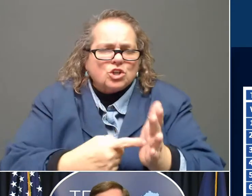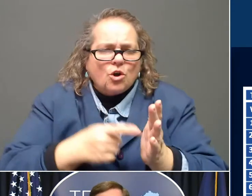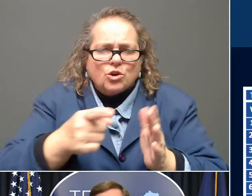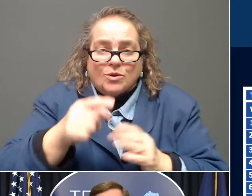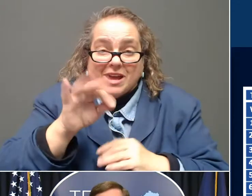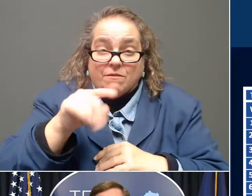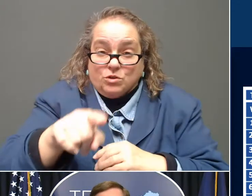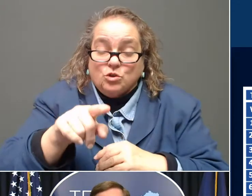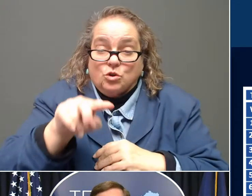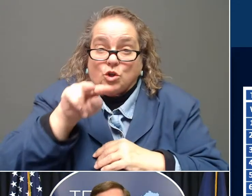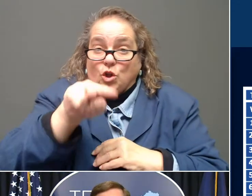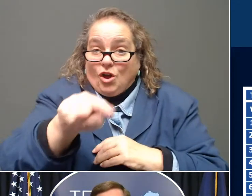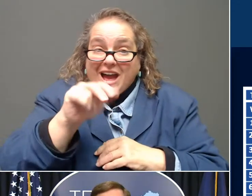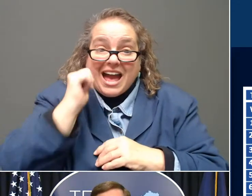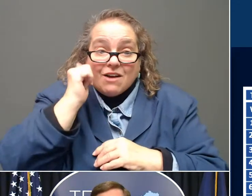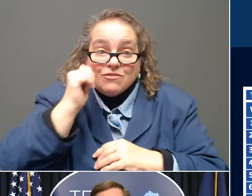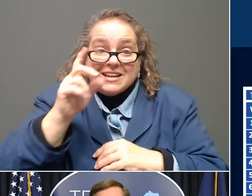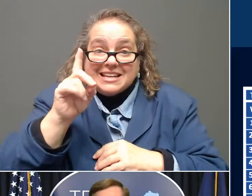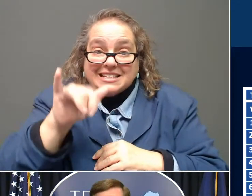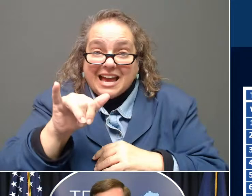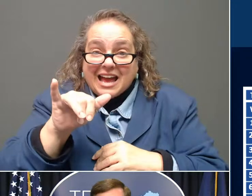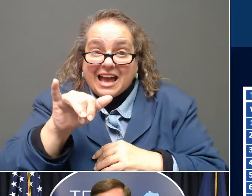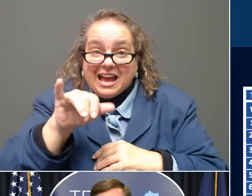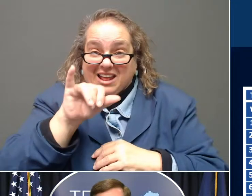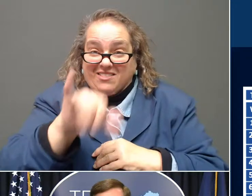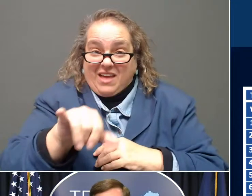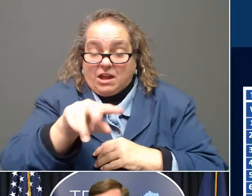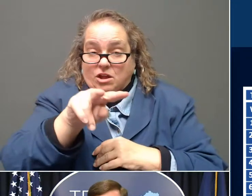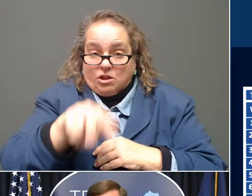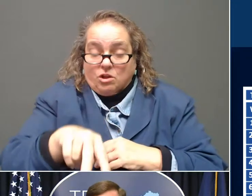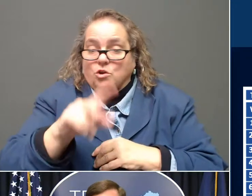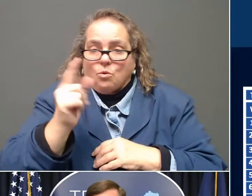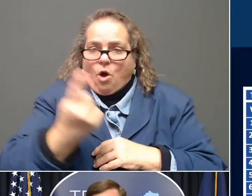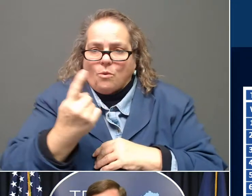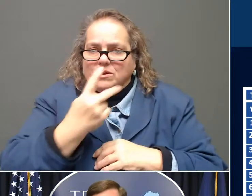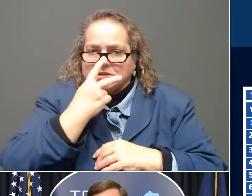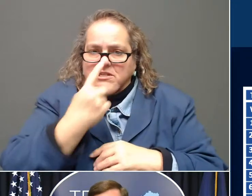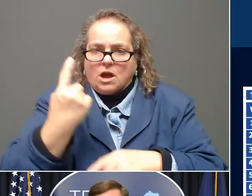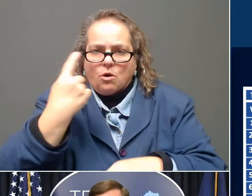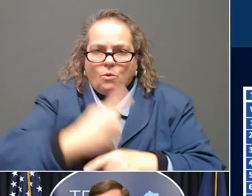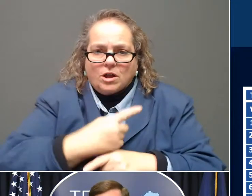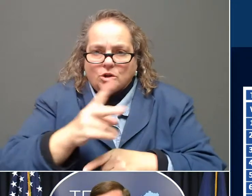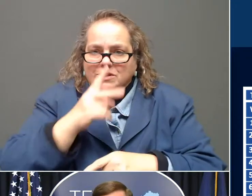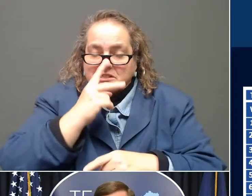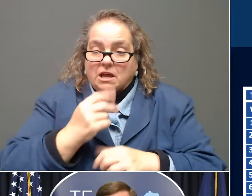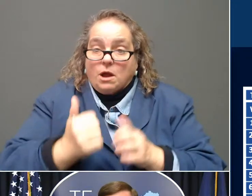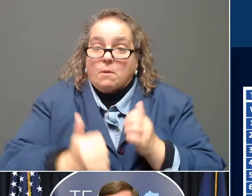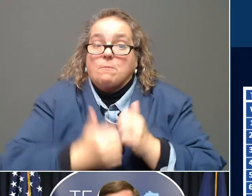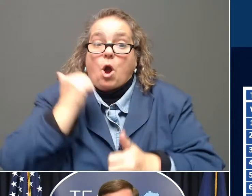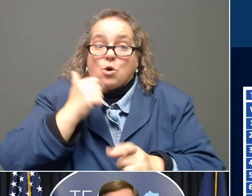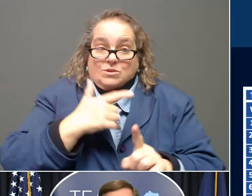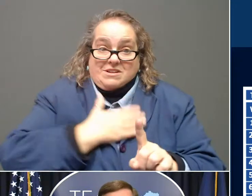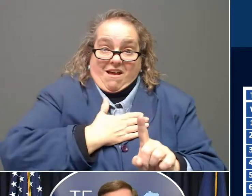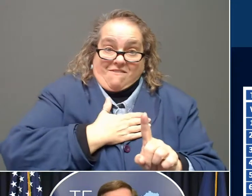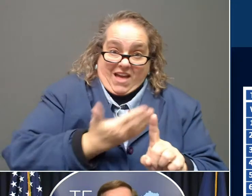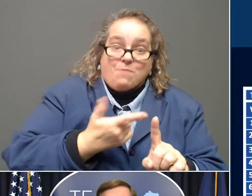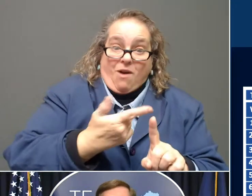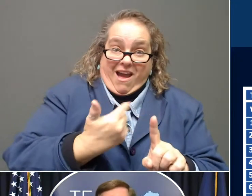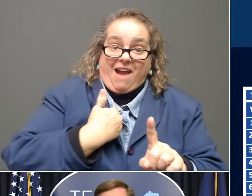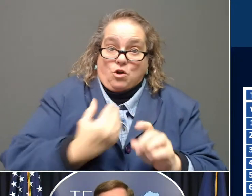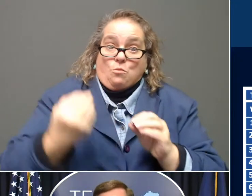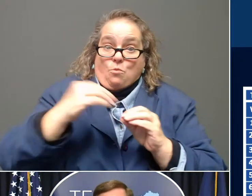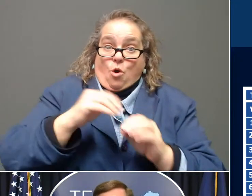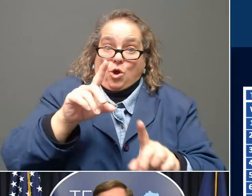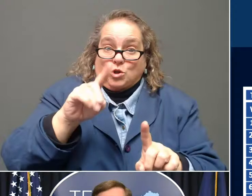first doses for. In other words, we are already at the point where we have more capacity than we have